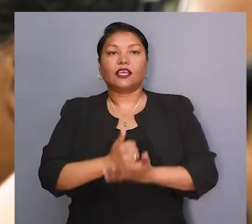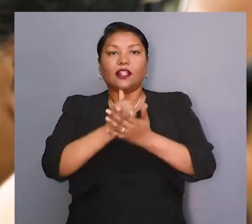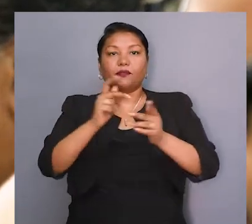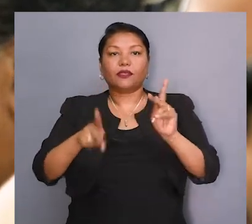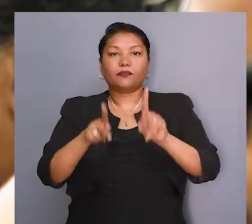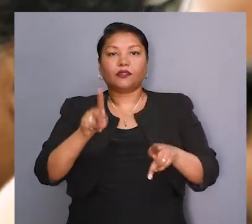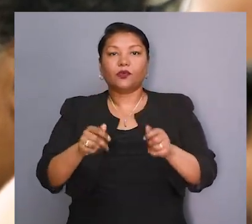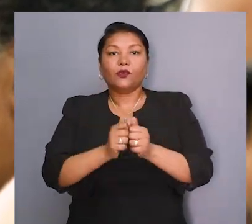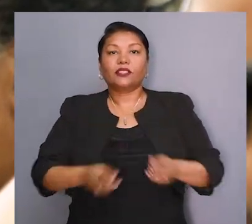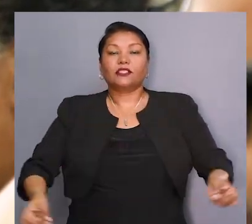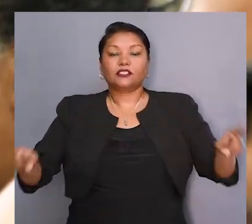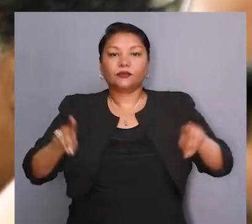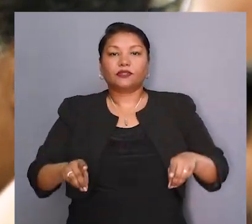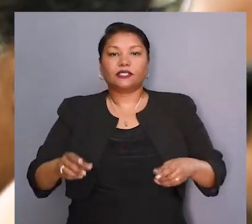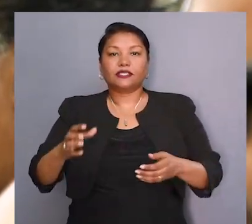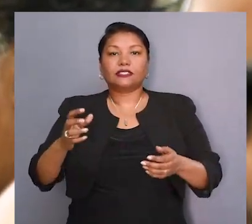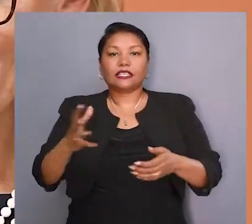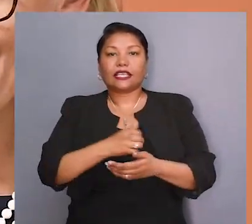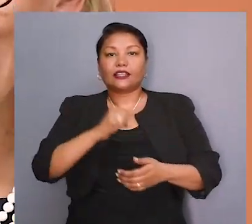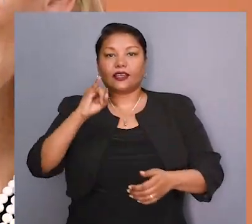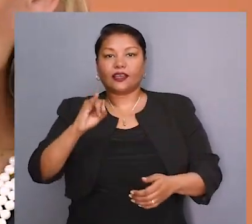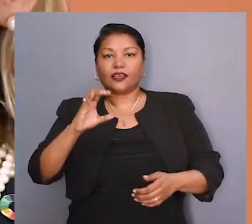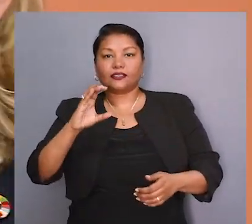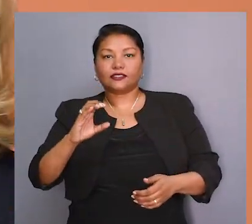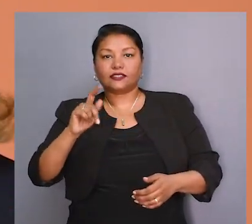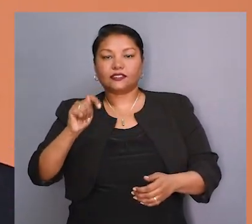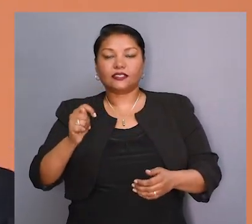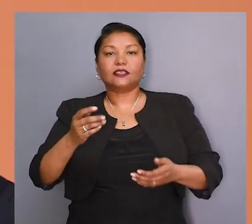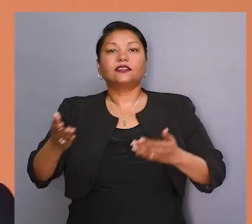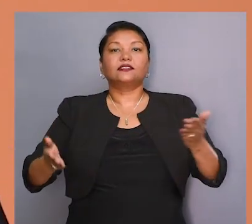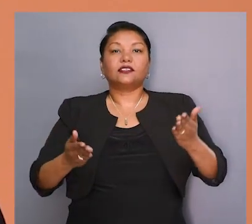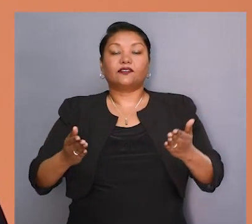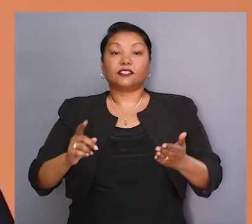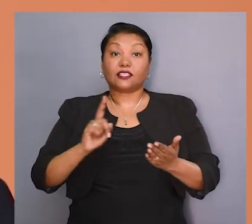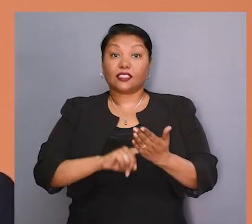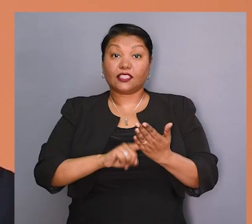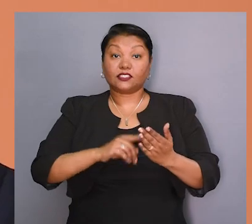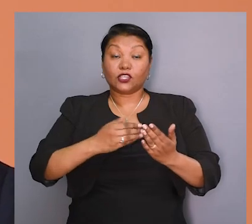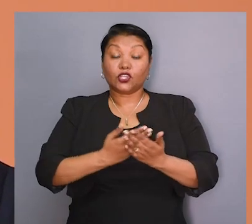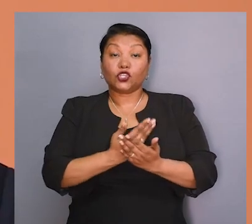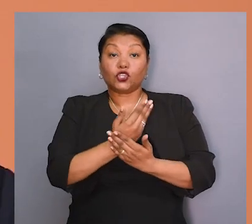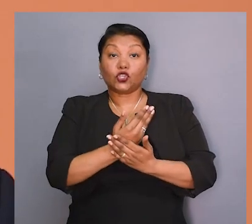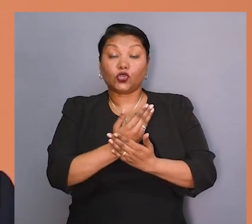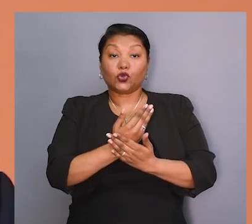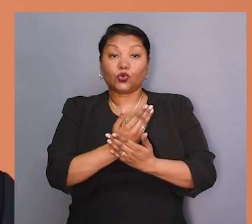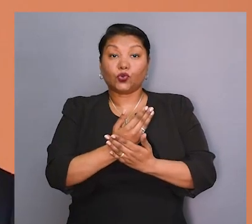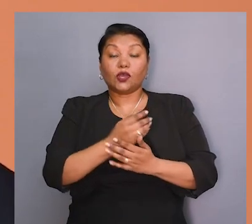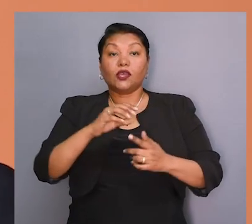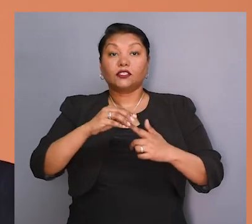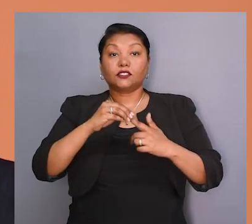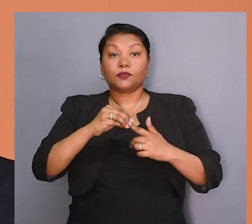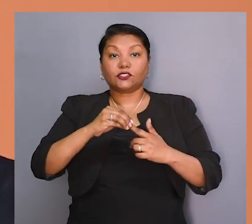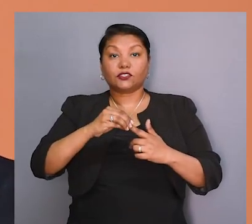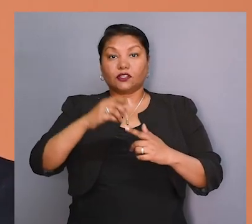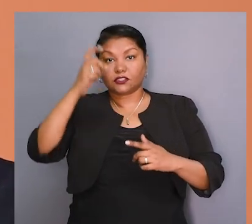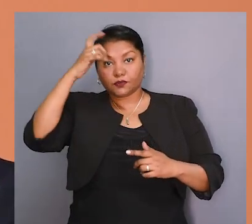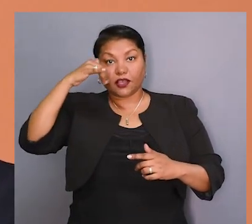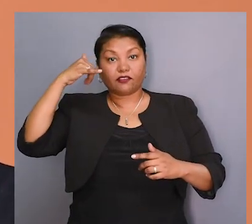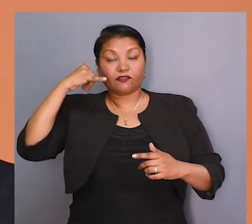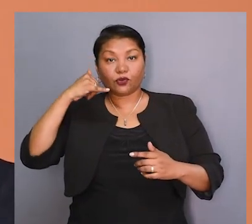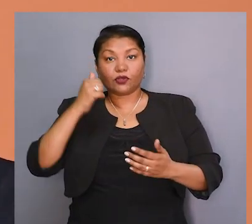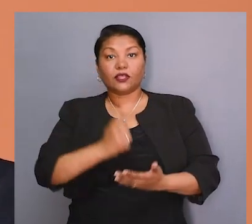She commended TATT on the initiative. The new Assisted Technologies program being